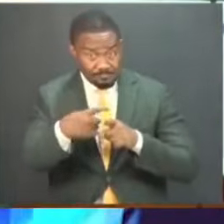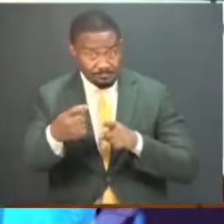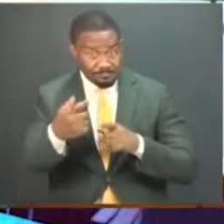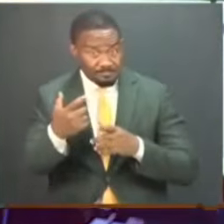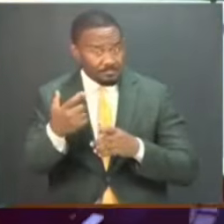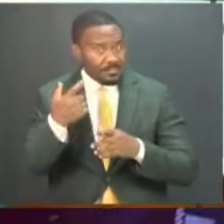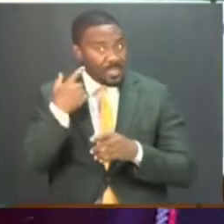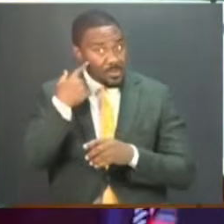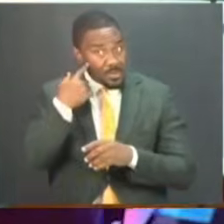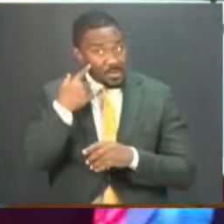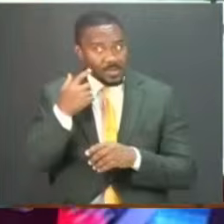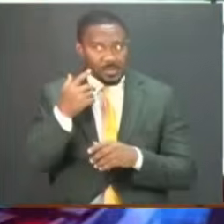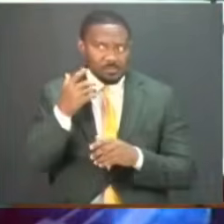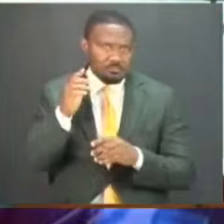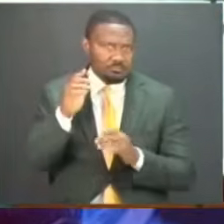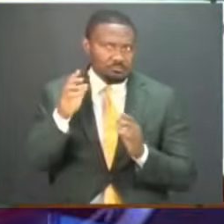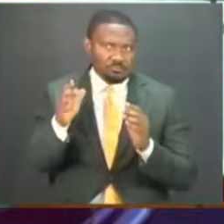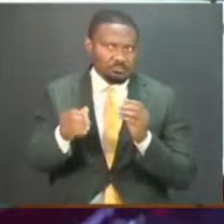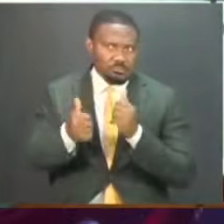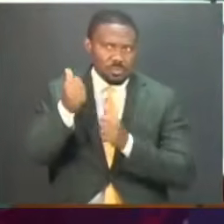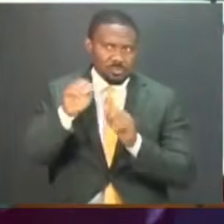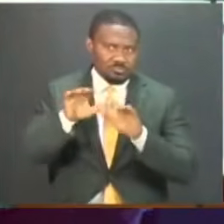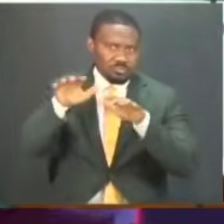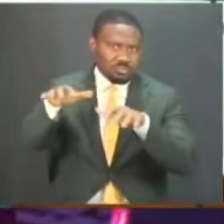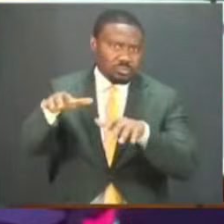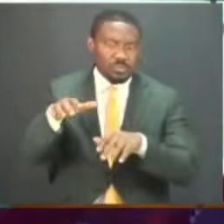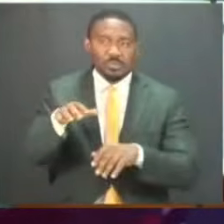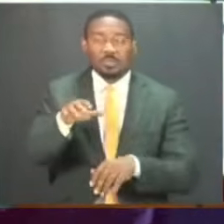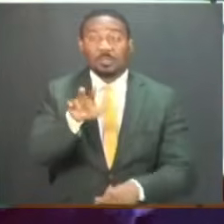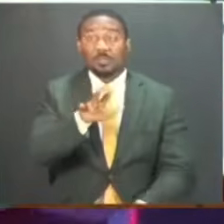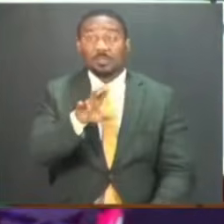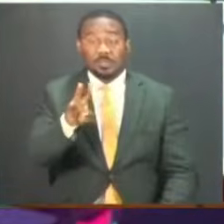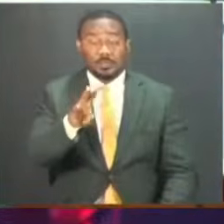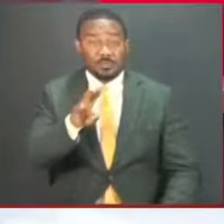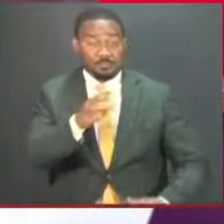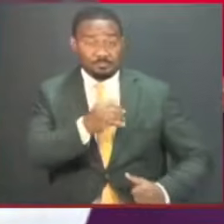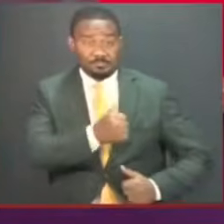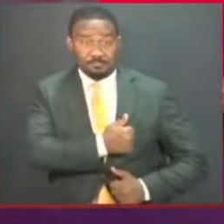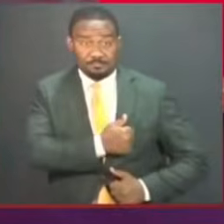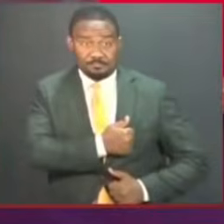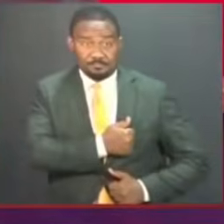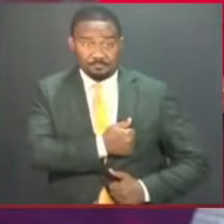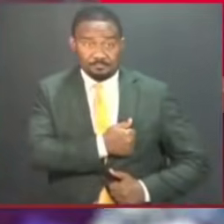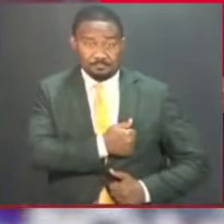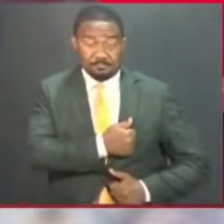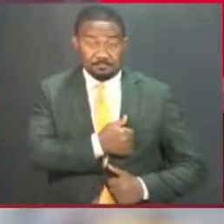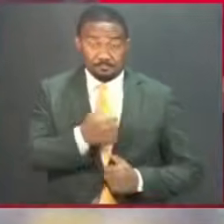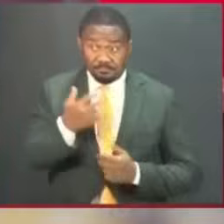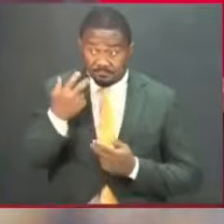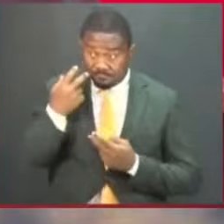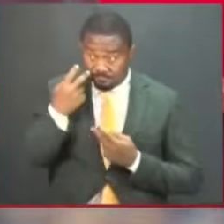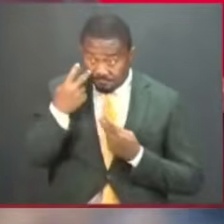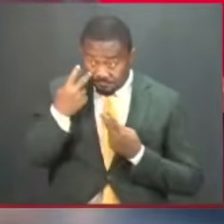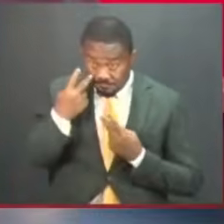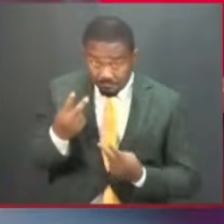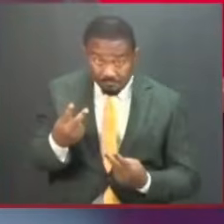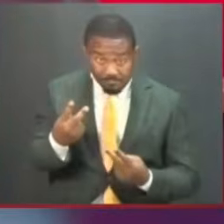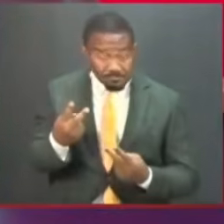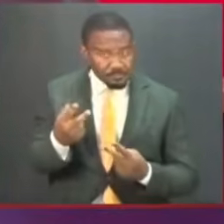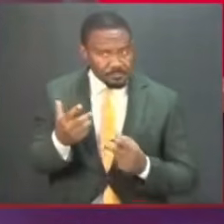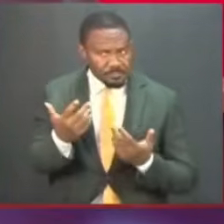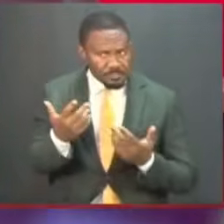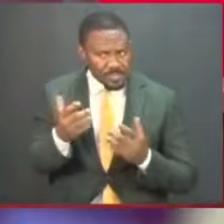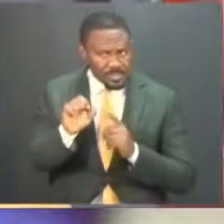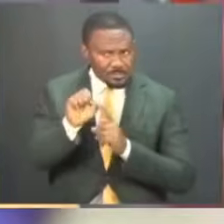at the 37 Military Hospital, so that the House will go and see what the situation